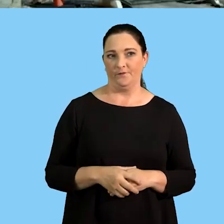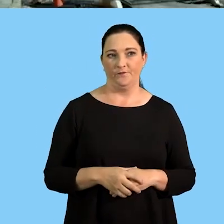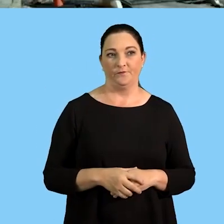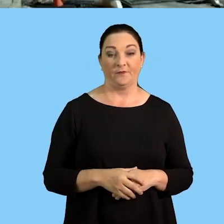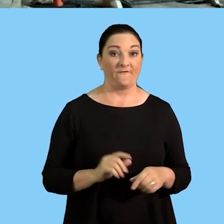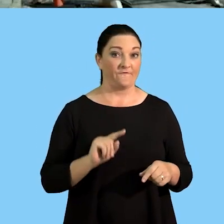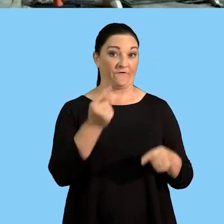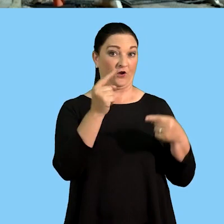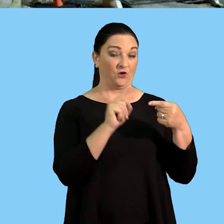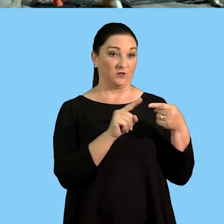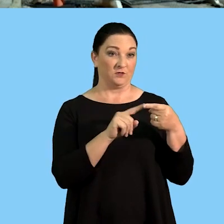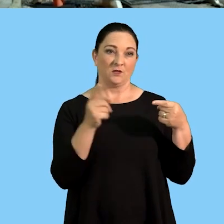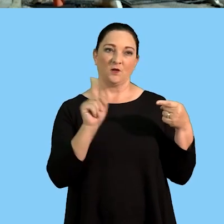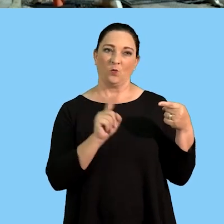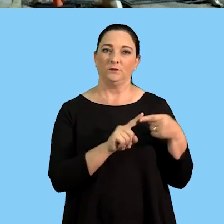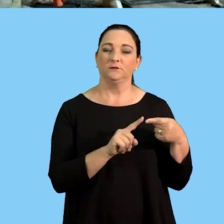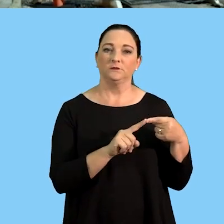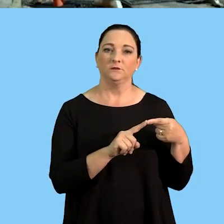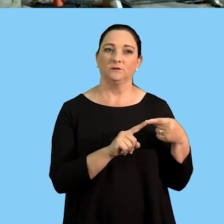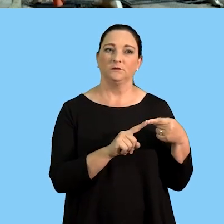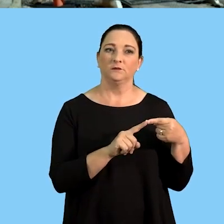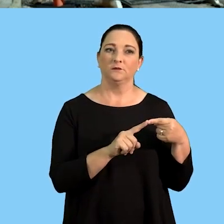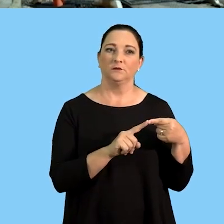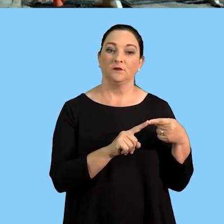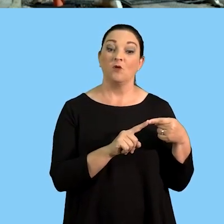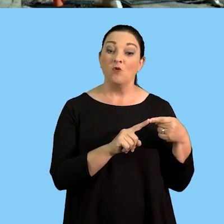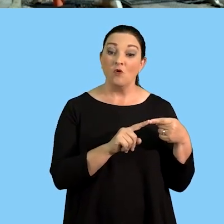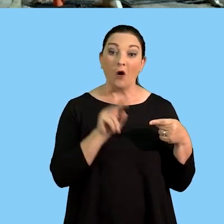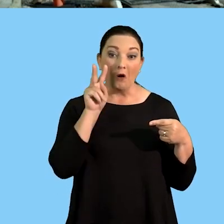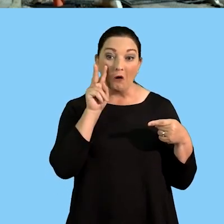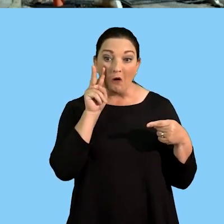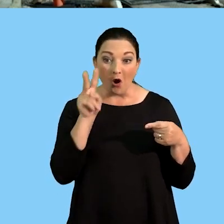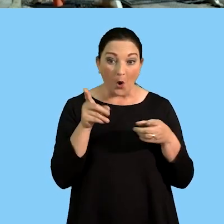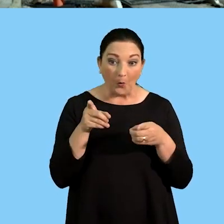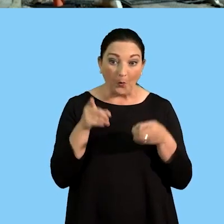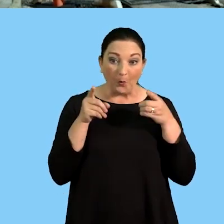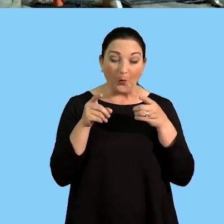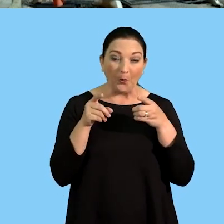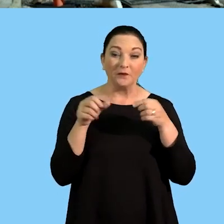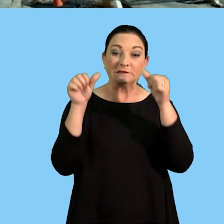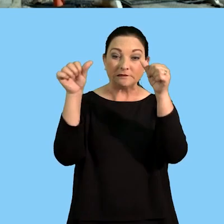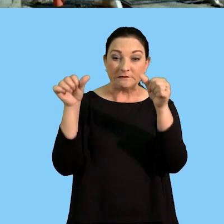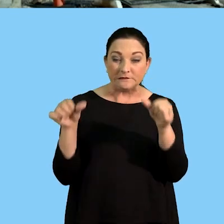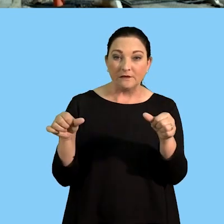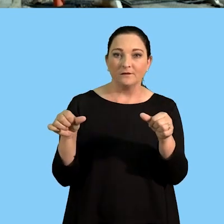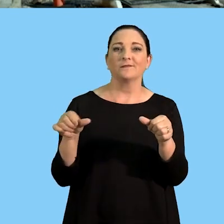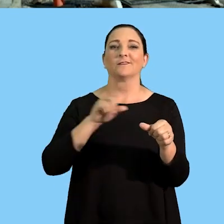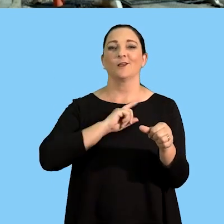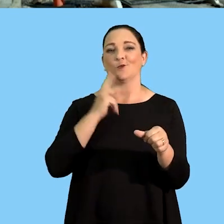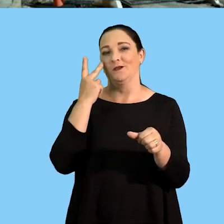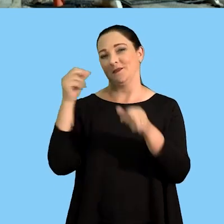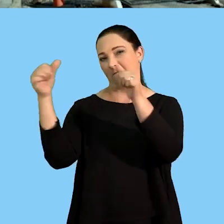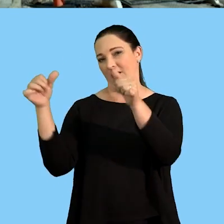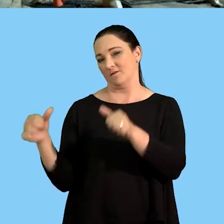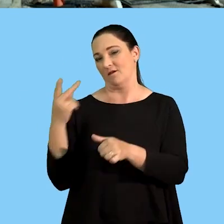The first thing that is a requirement is called a visible warning sign. Now, if we look at the